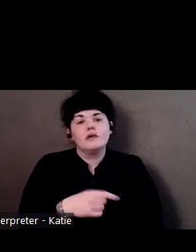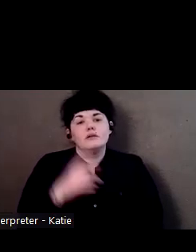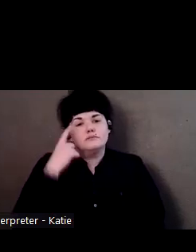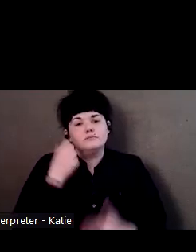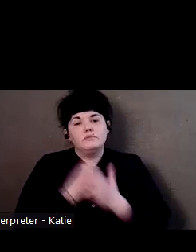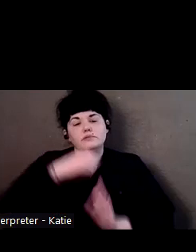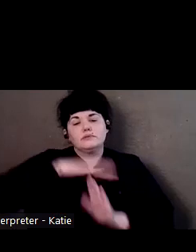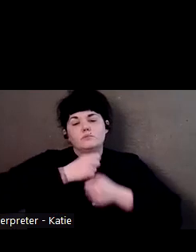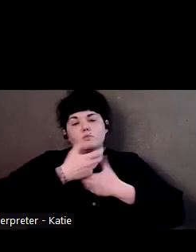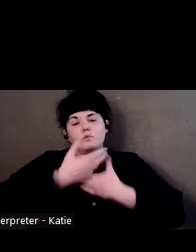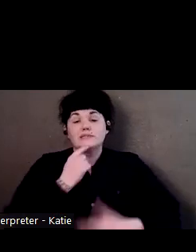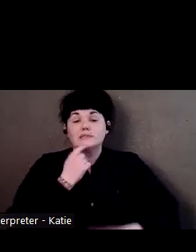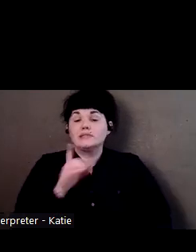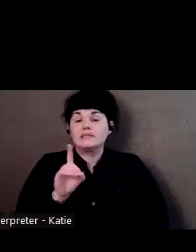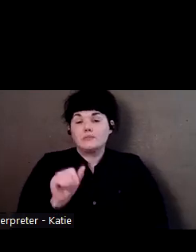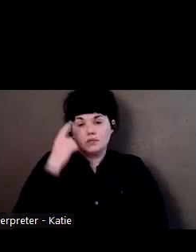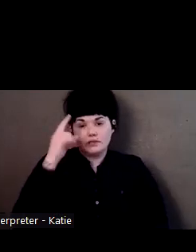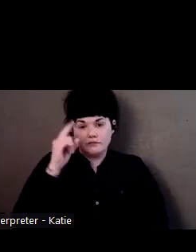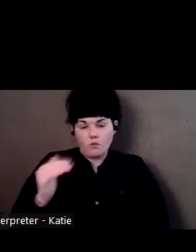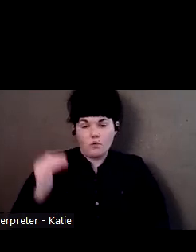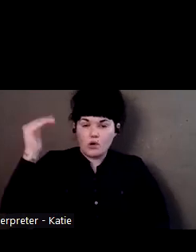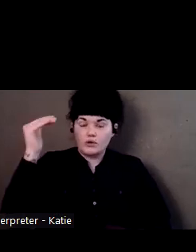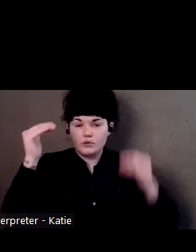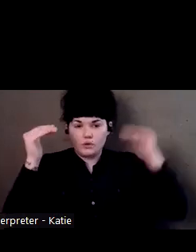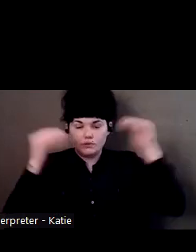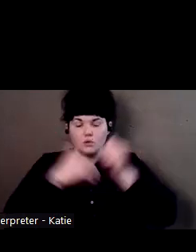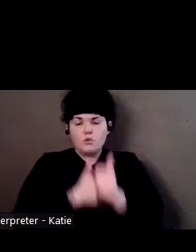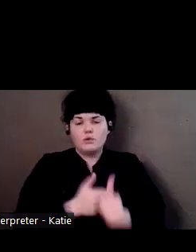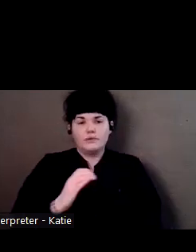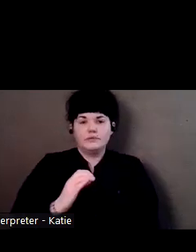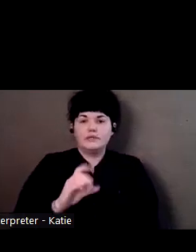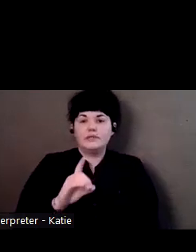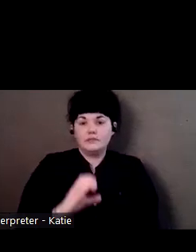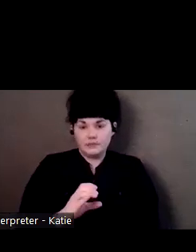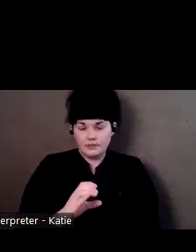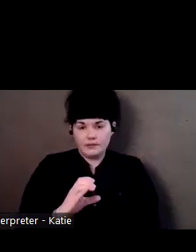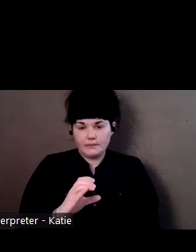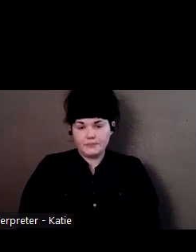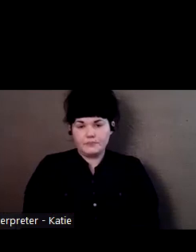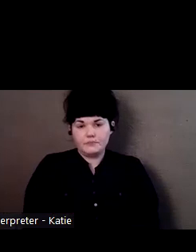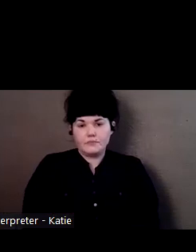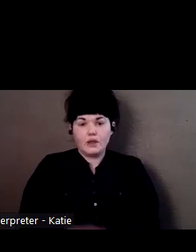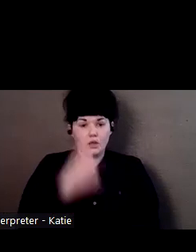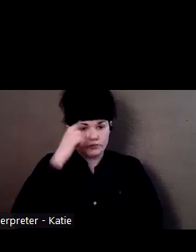serious disabilities for adults. According to the Center for Disease Control, or the CDC, a stroke